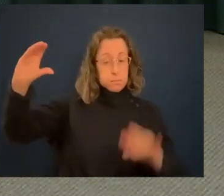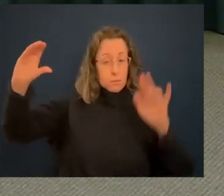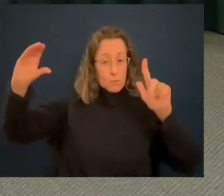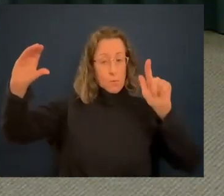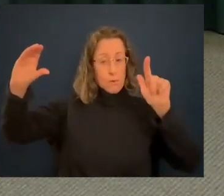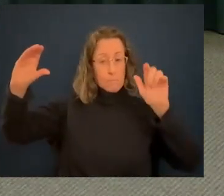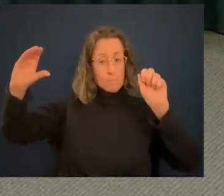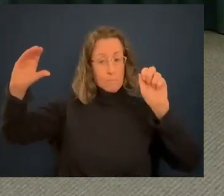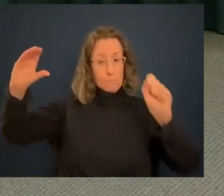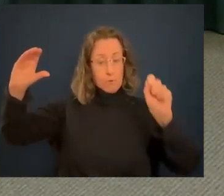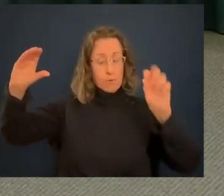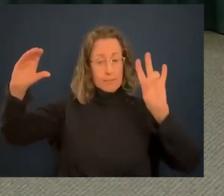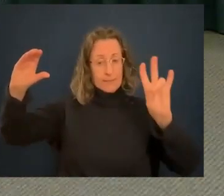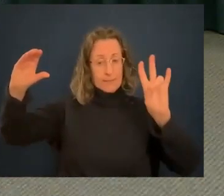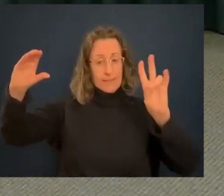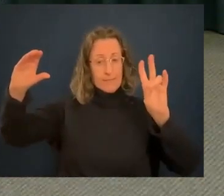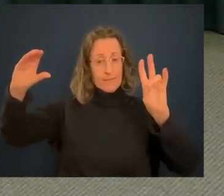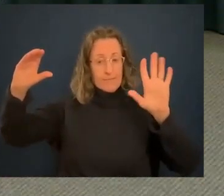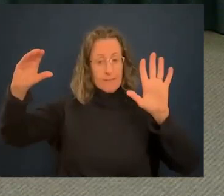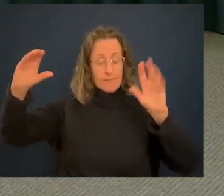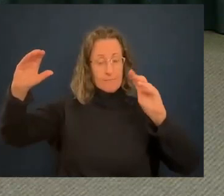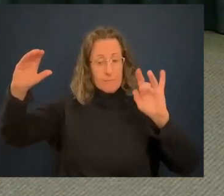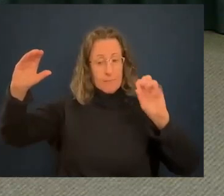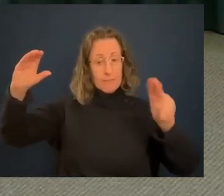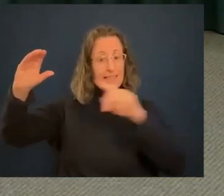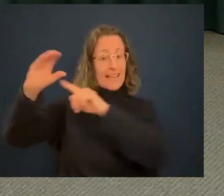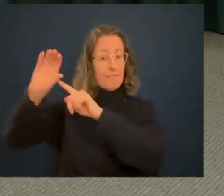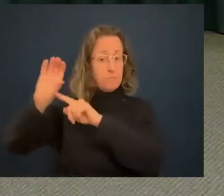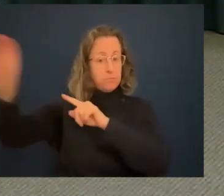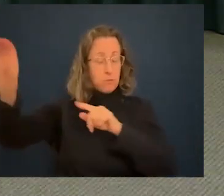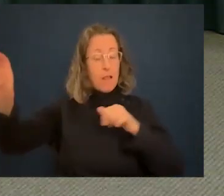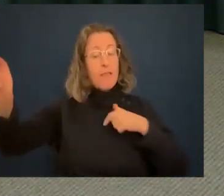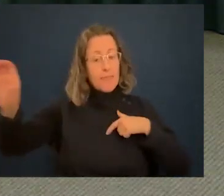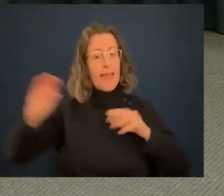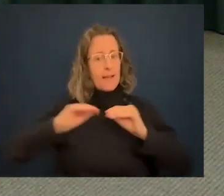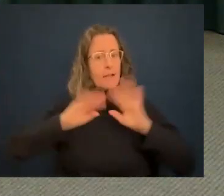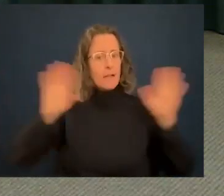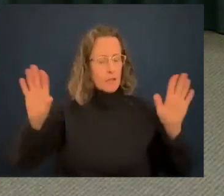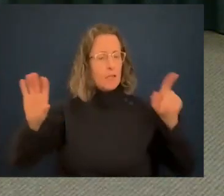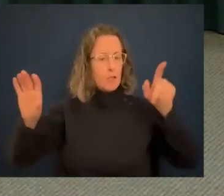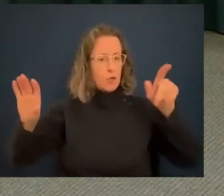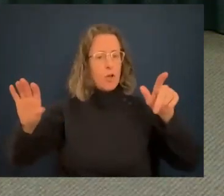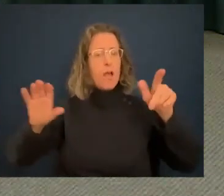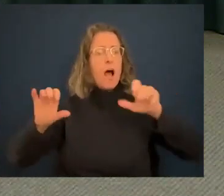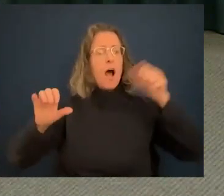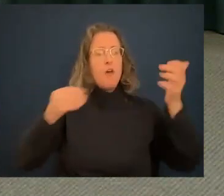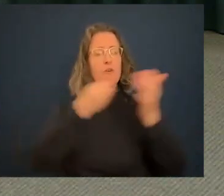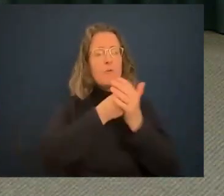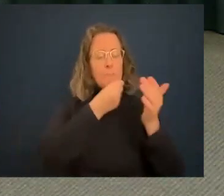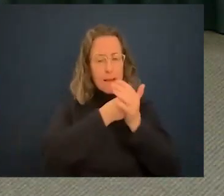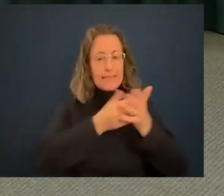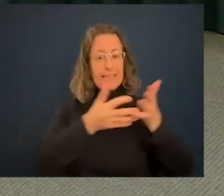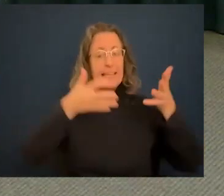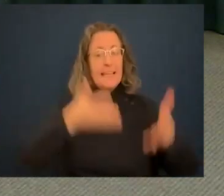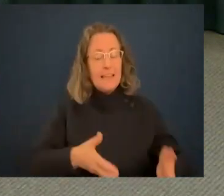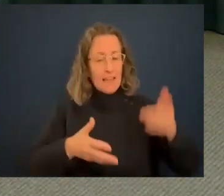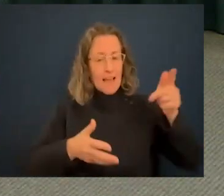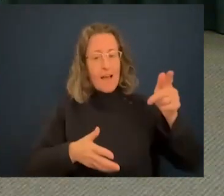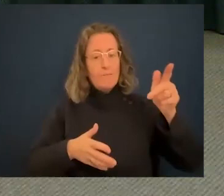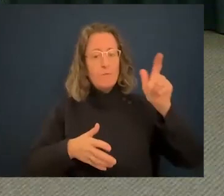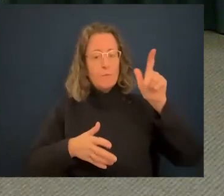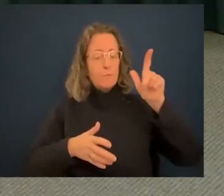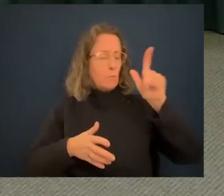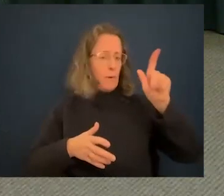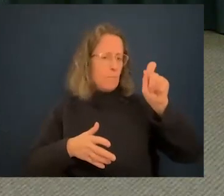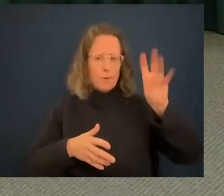the remaining amount six hundred thousand dollars for the board to consider spending some time between now and September if they wanted to